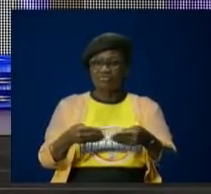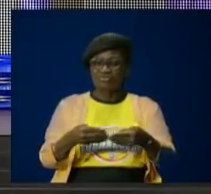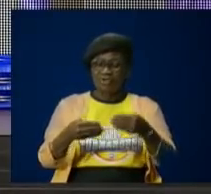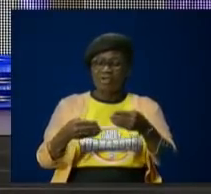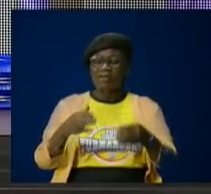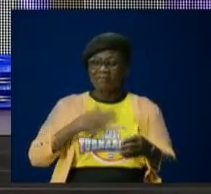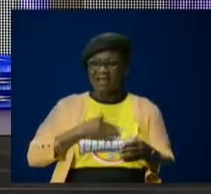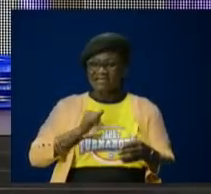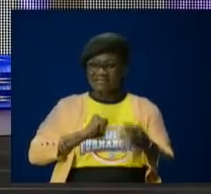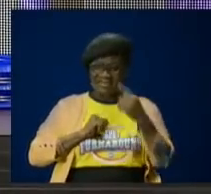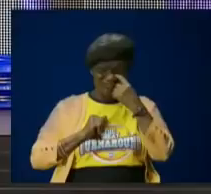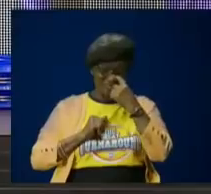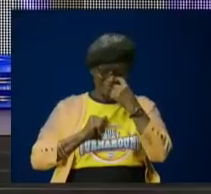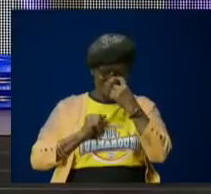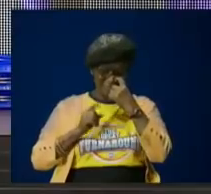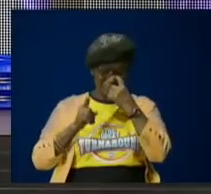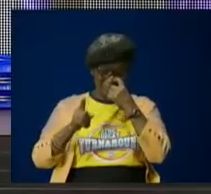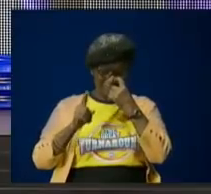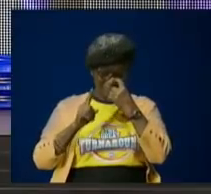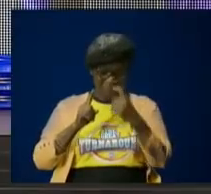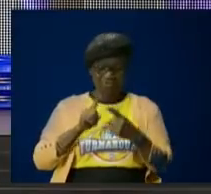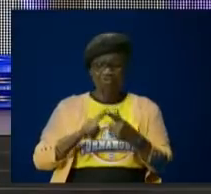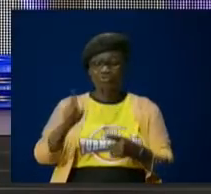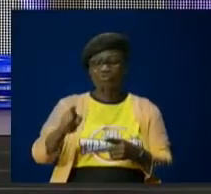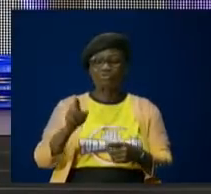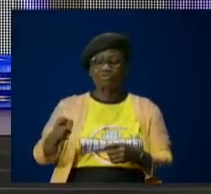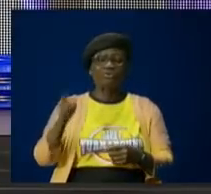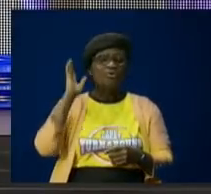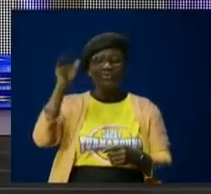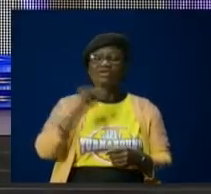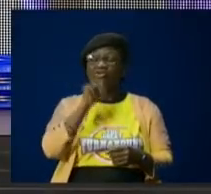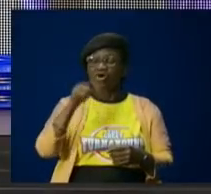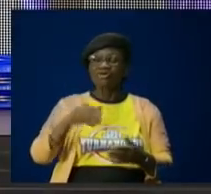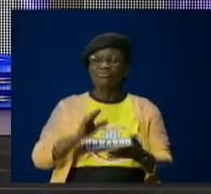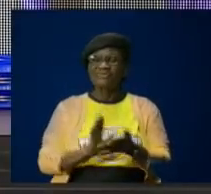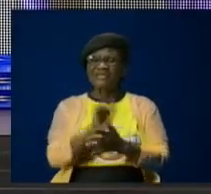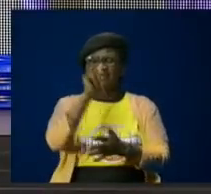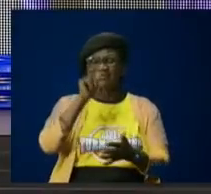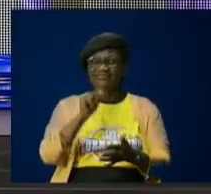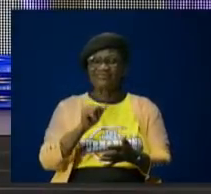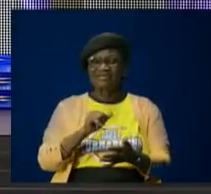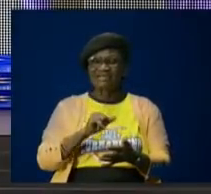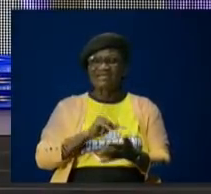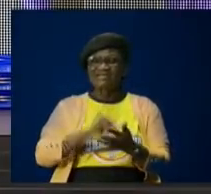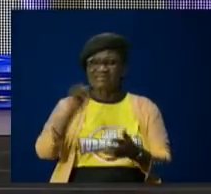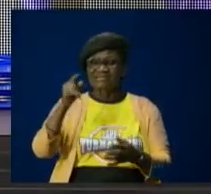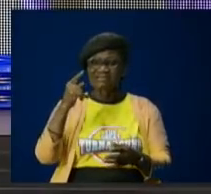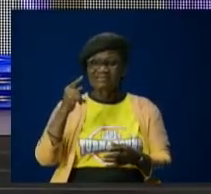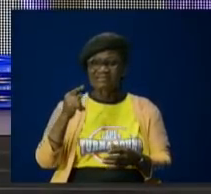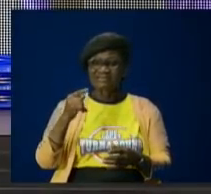it won't be, you won't even believe it's the fellow talking to you now.